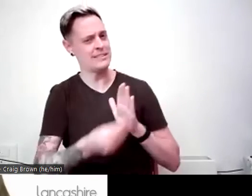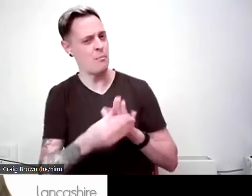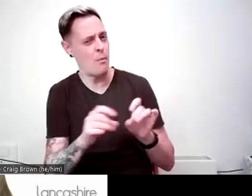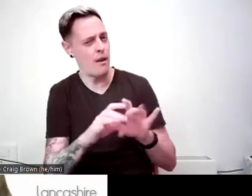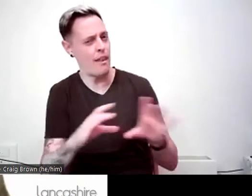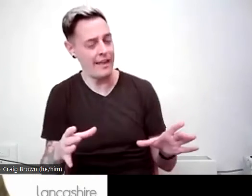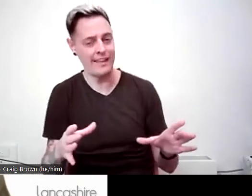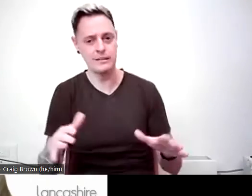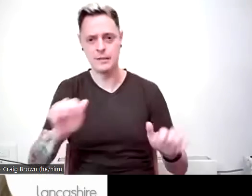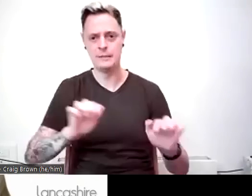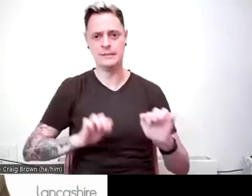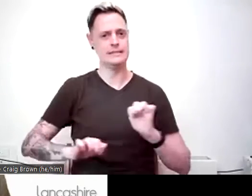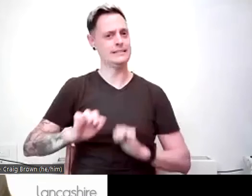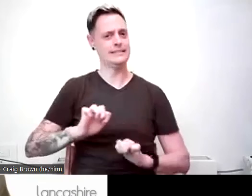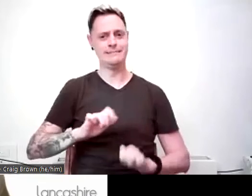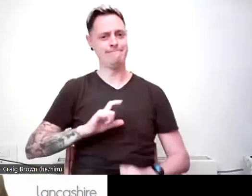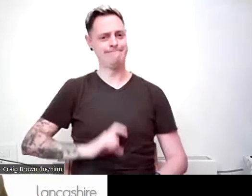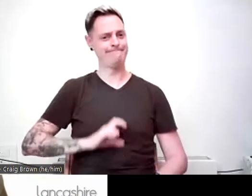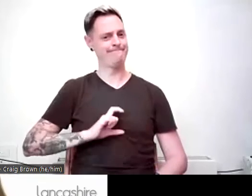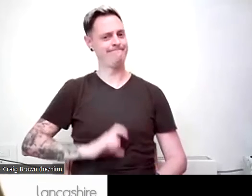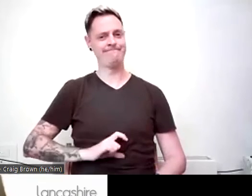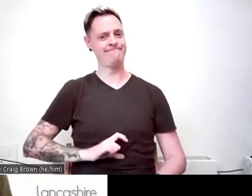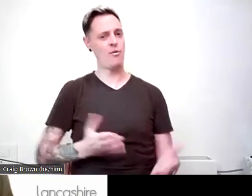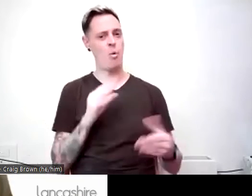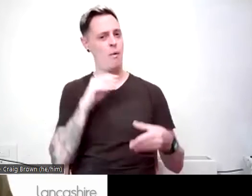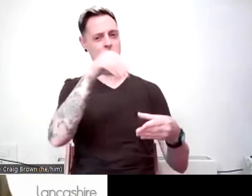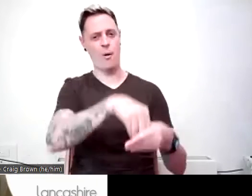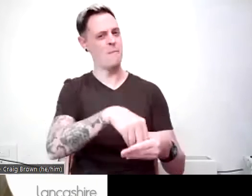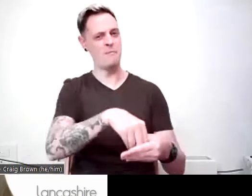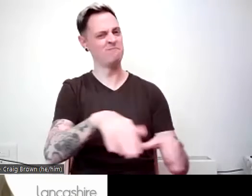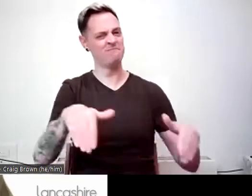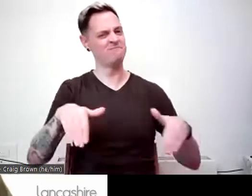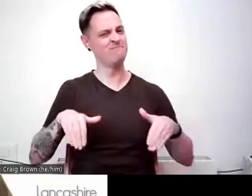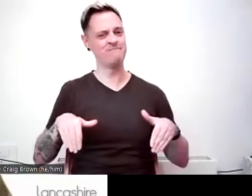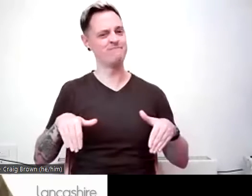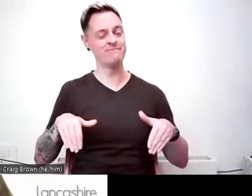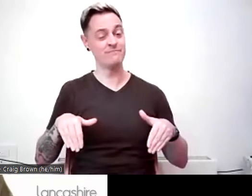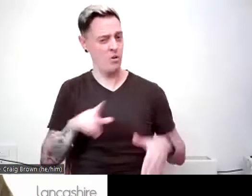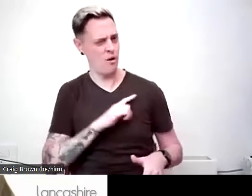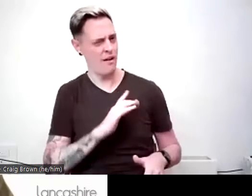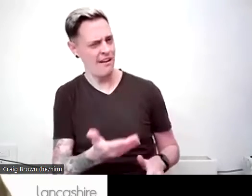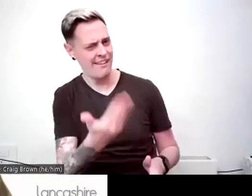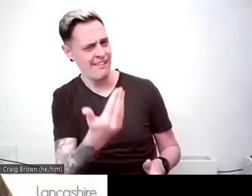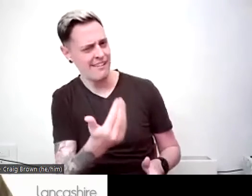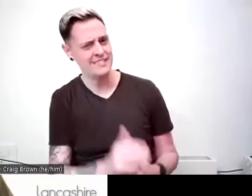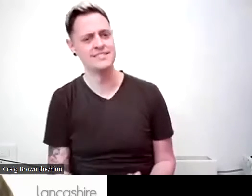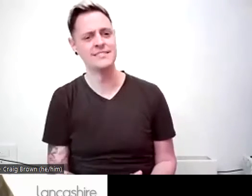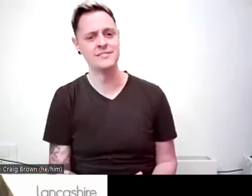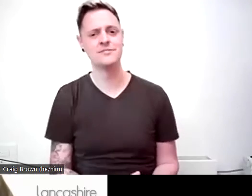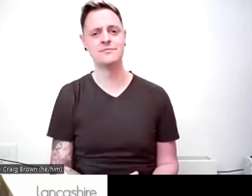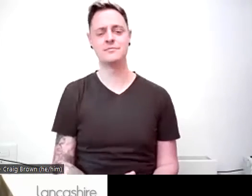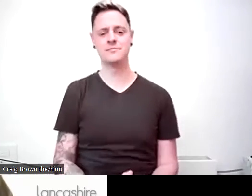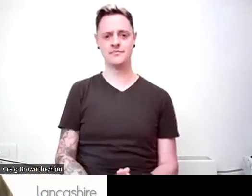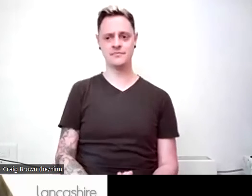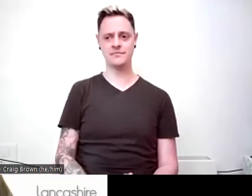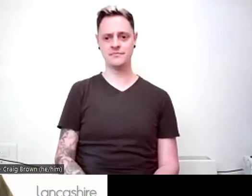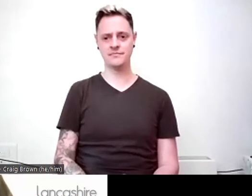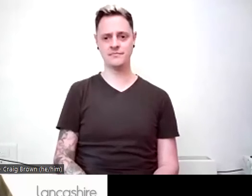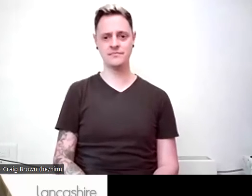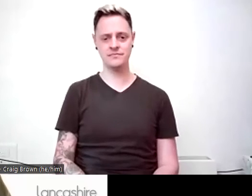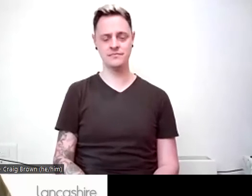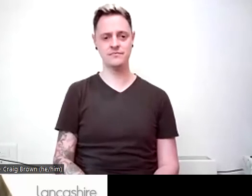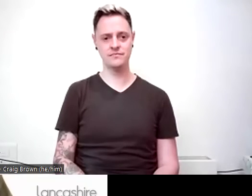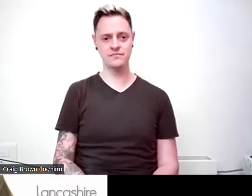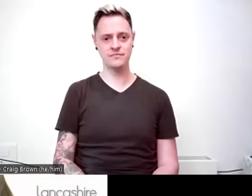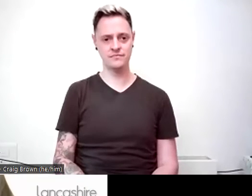can feel unwelcome in those settings? Yeah, for sure. I think it's important to note there's